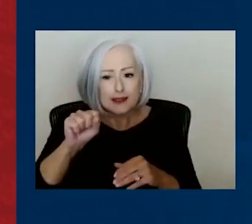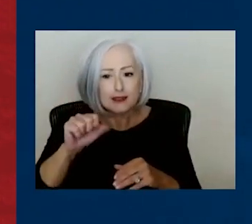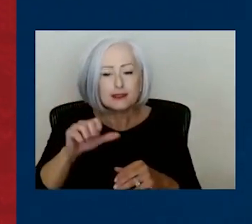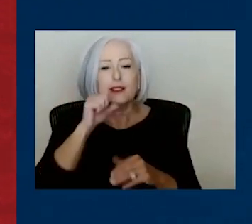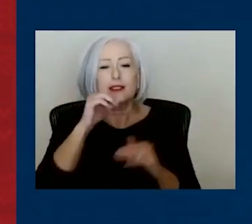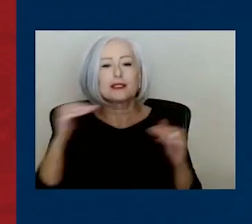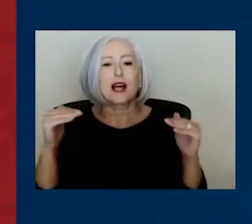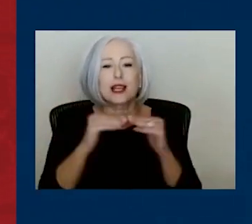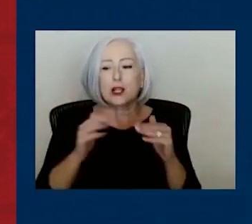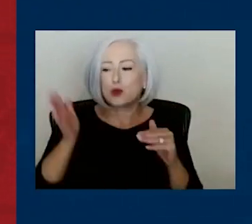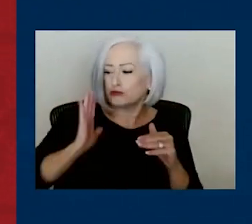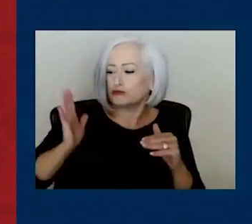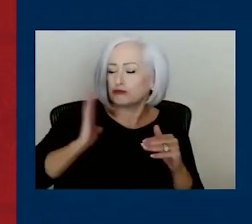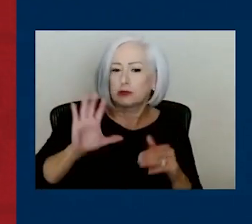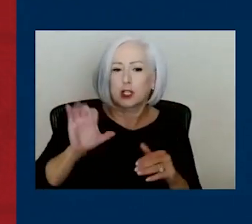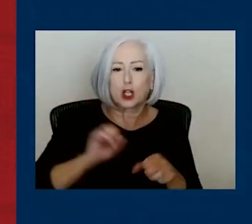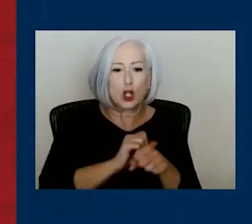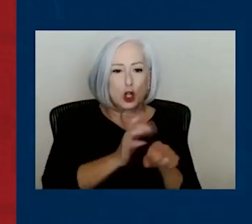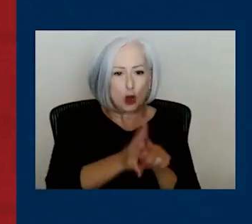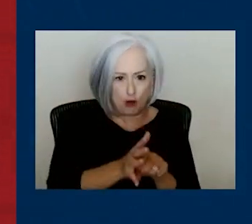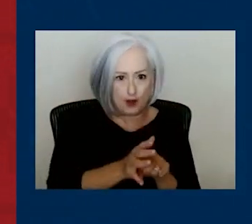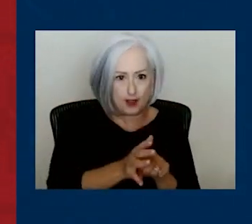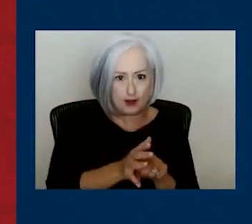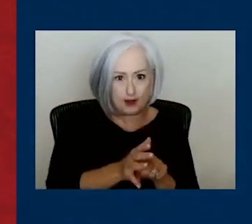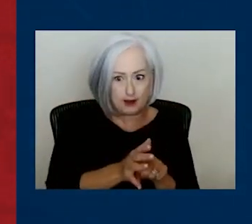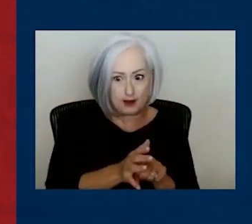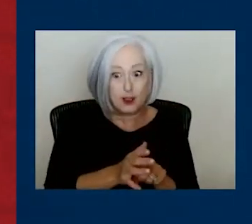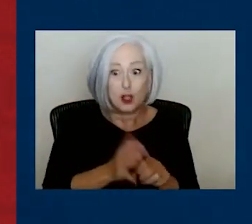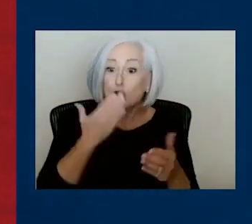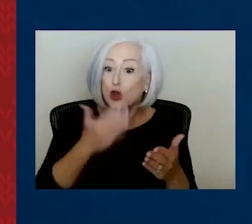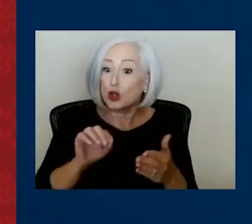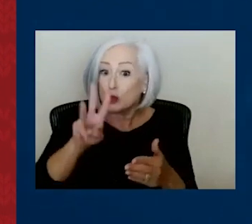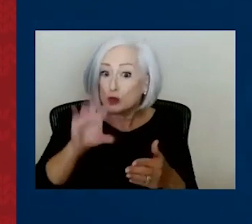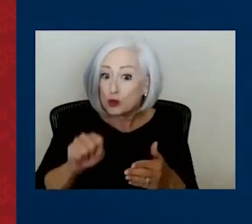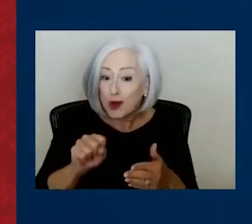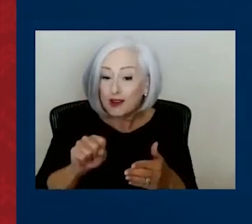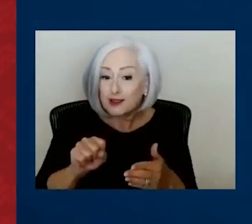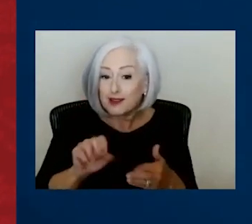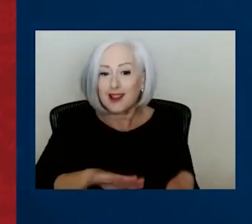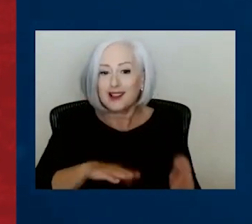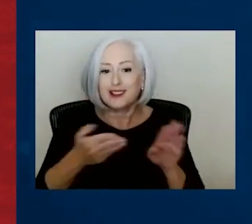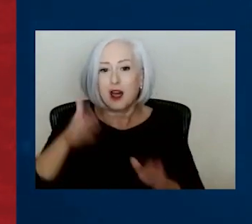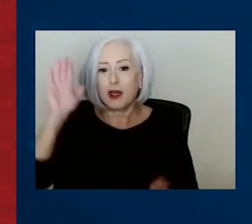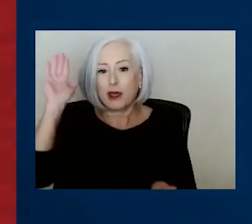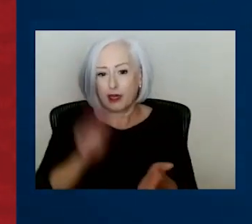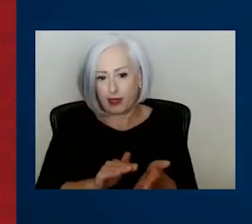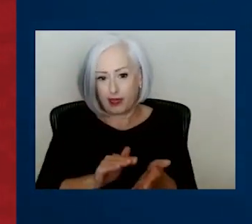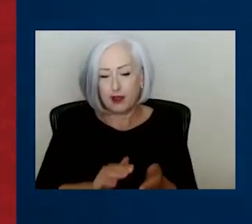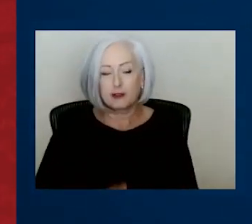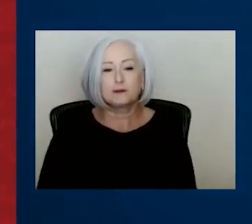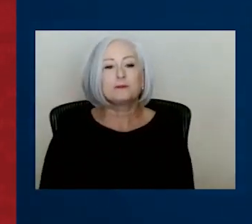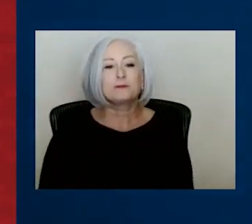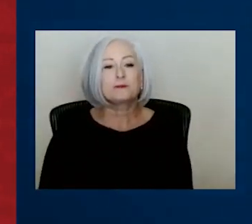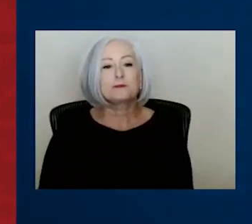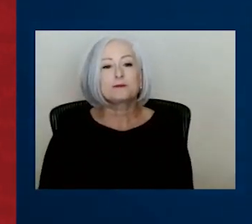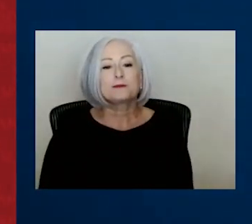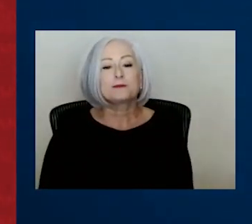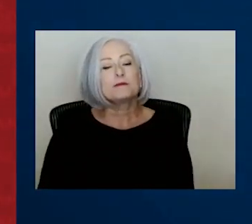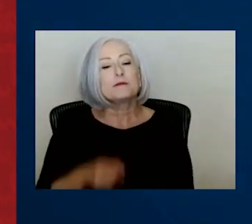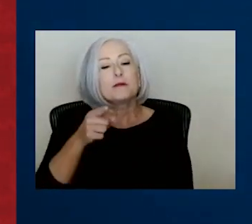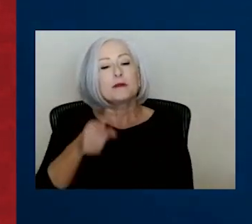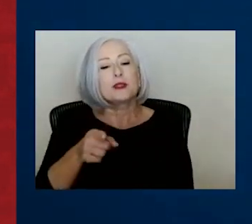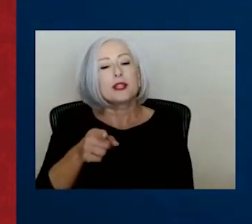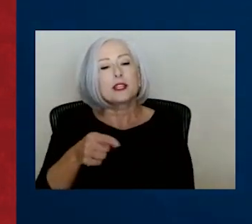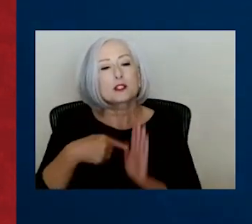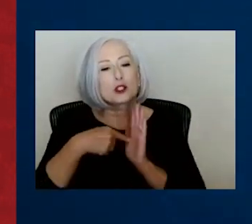best news is the number of deaths are still lagging. Next one. This just talks about how it's different by age. And